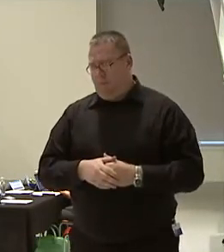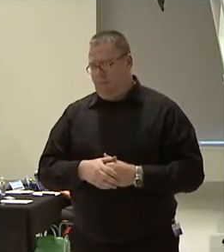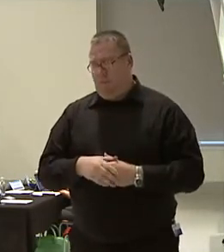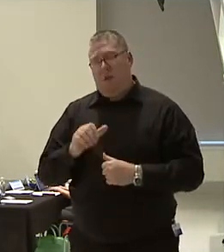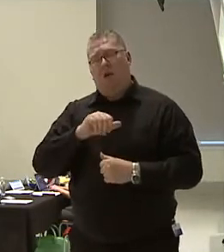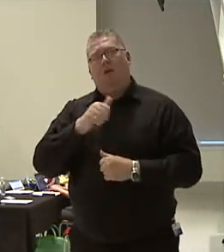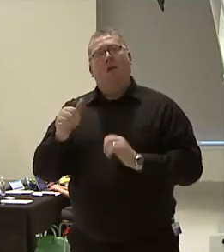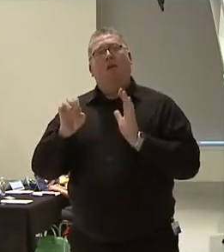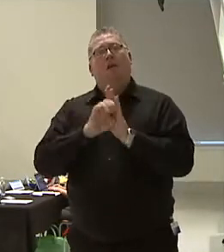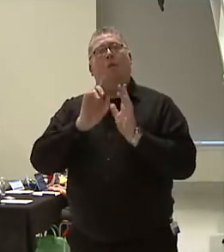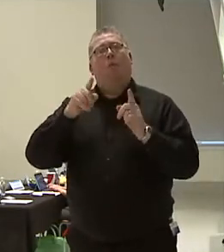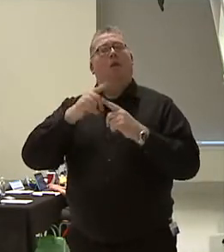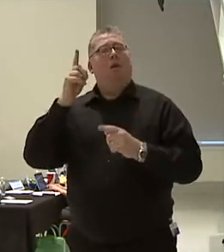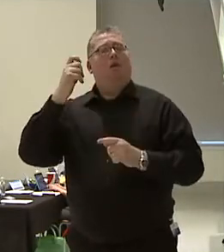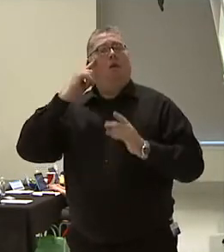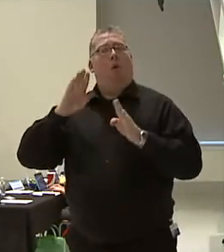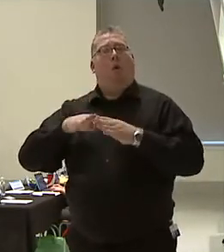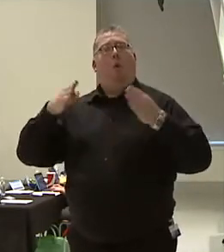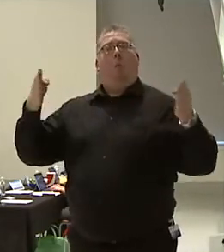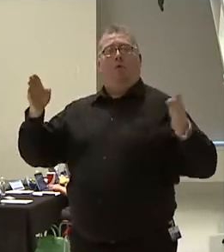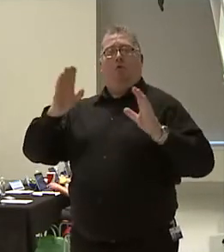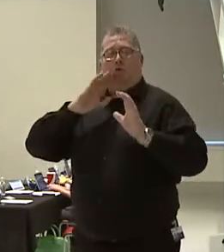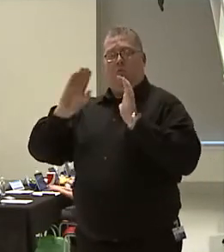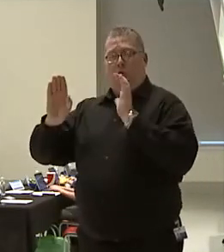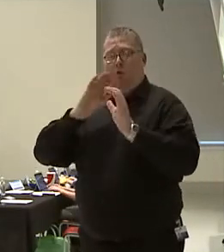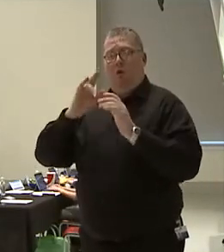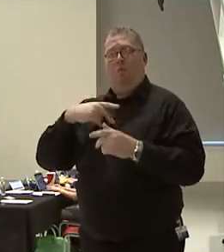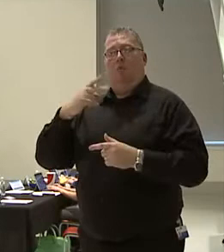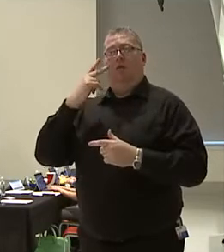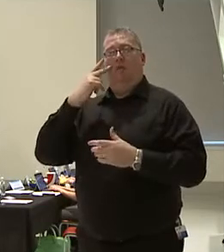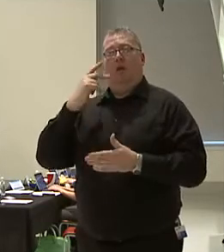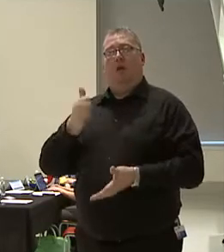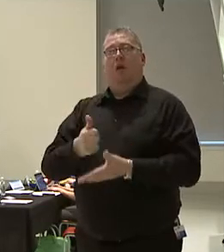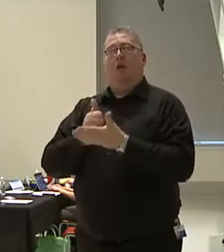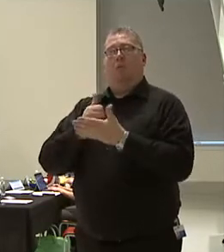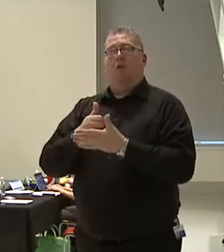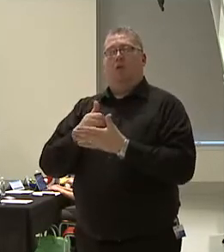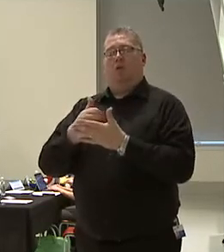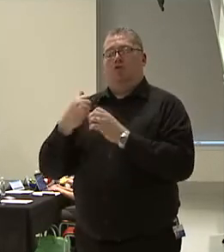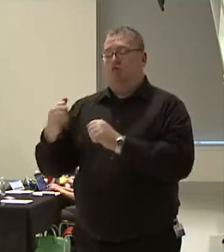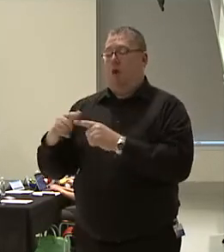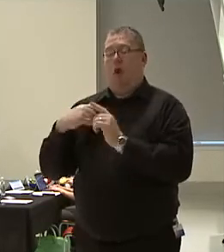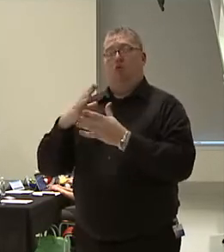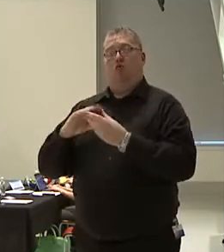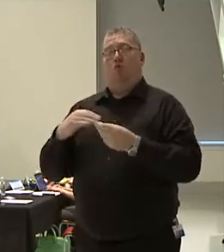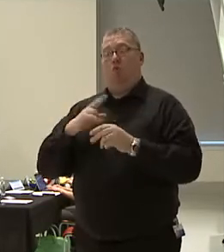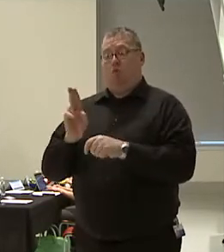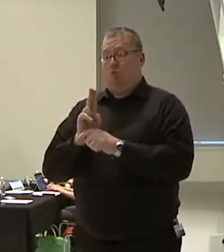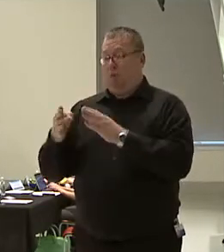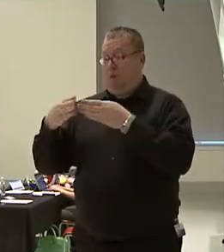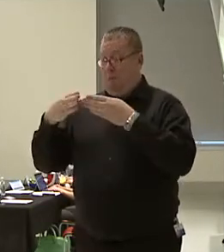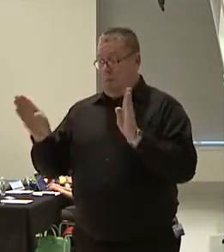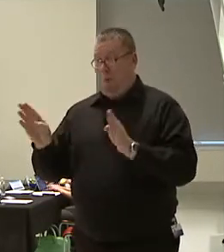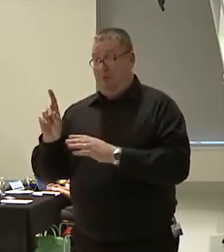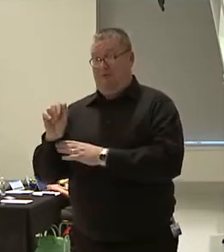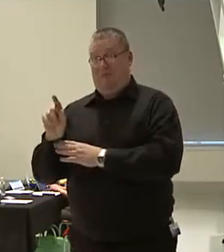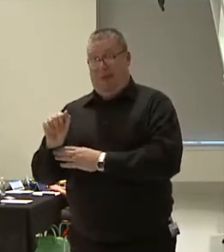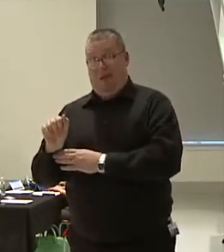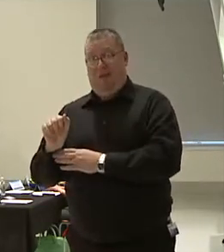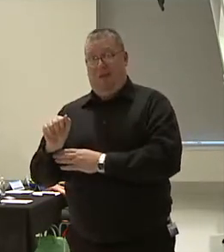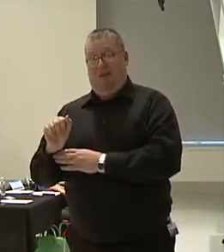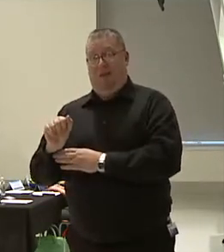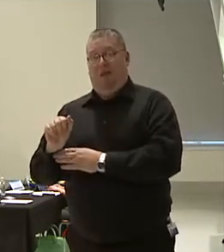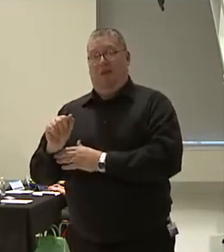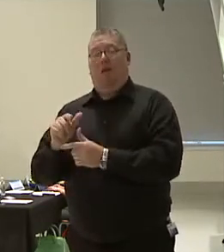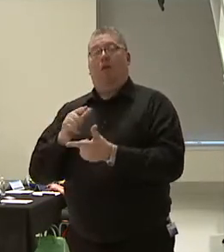when government opens up data is our earthquake safety app, softstory.openoakland.org. We took public data and we helped build a